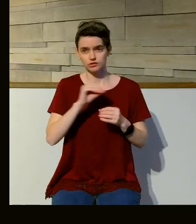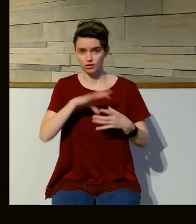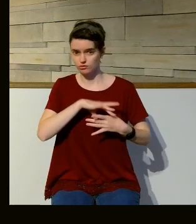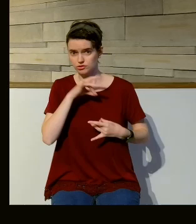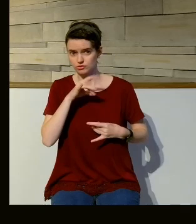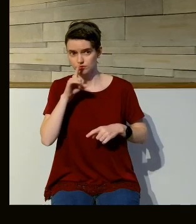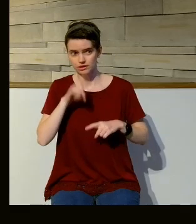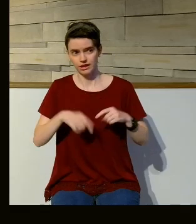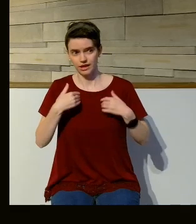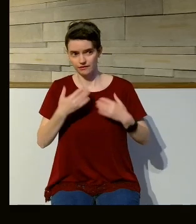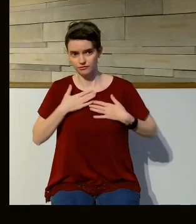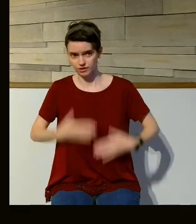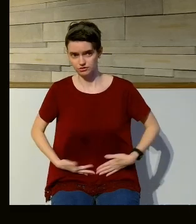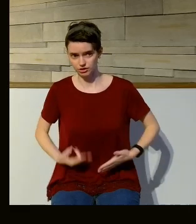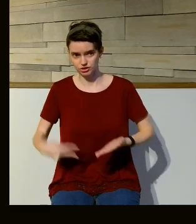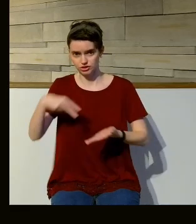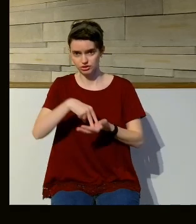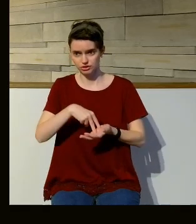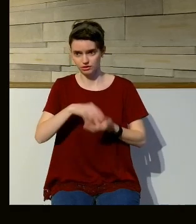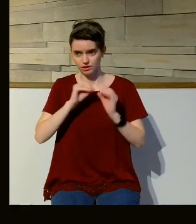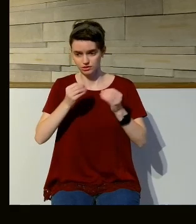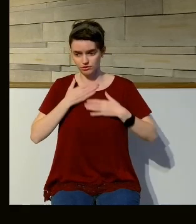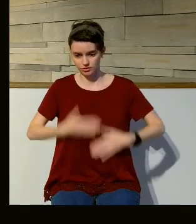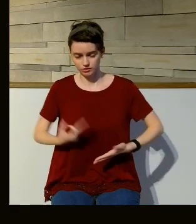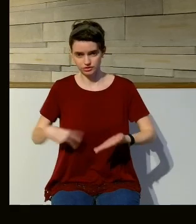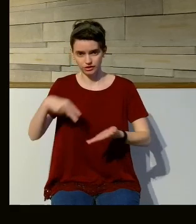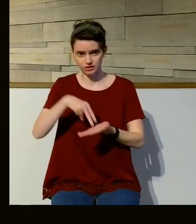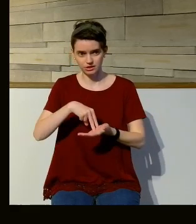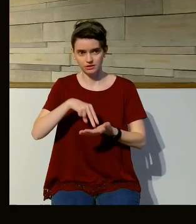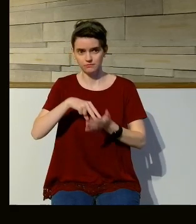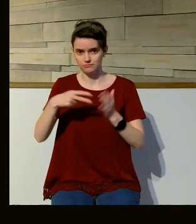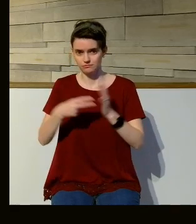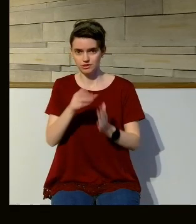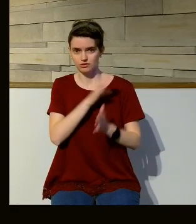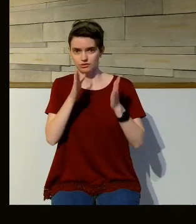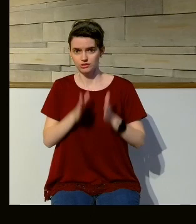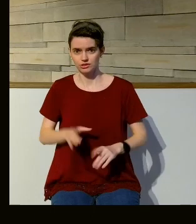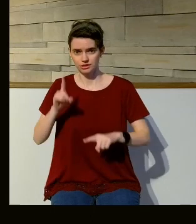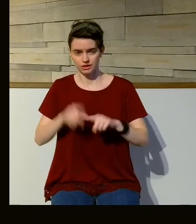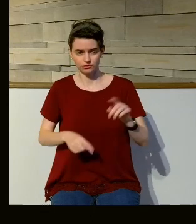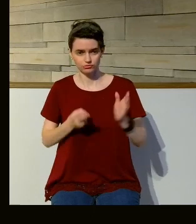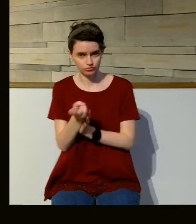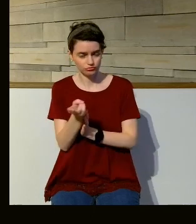there can be no resurrection, and once again, if no resurrection, Christianity cannot be true. Stronghold.